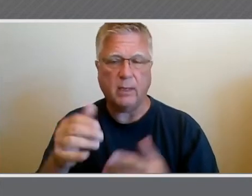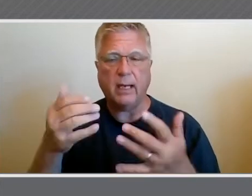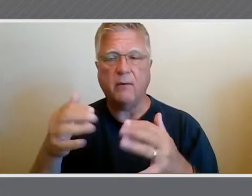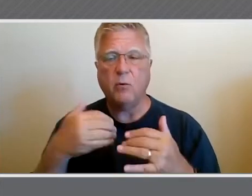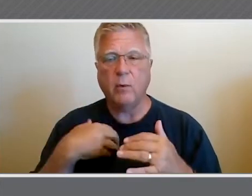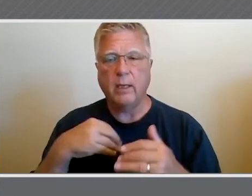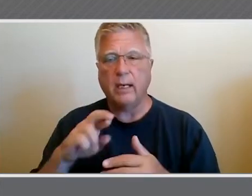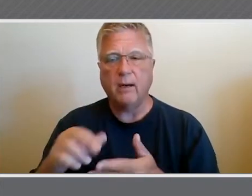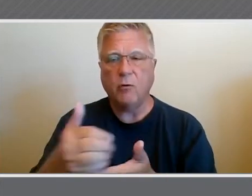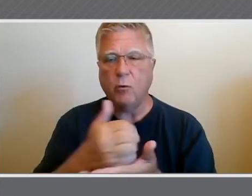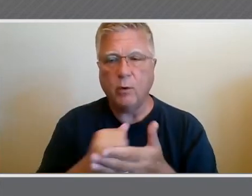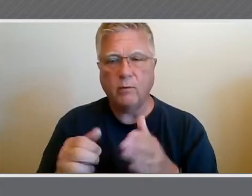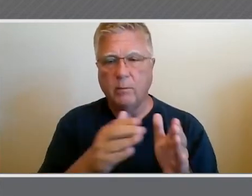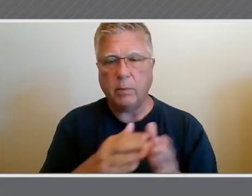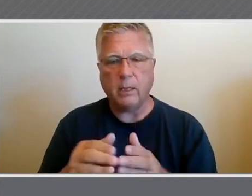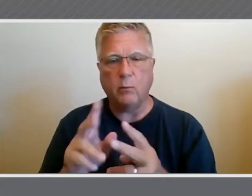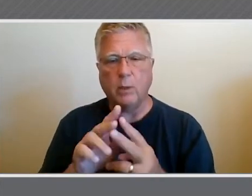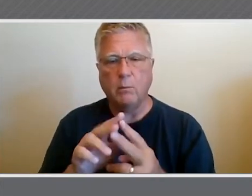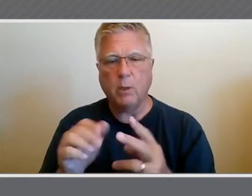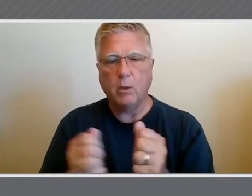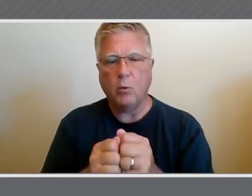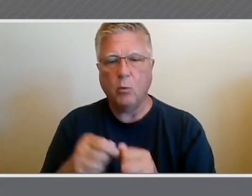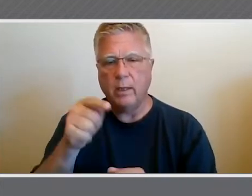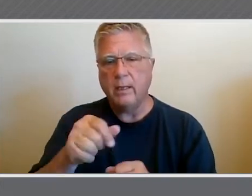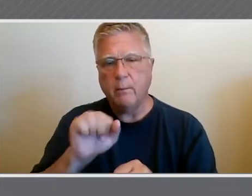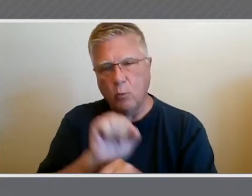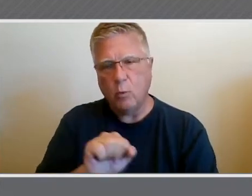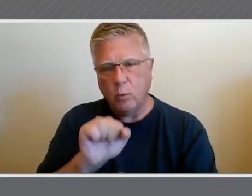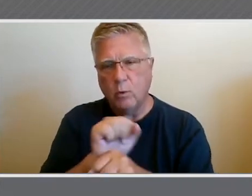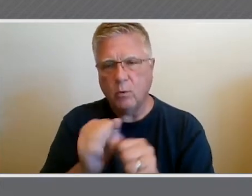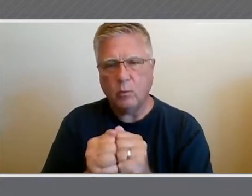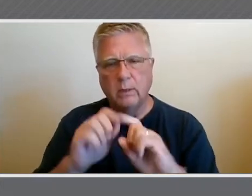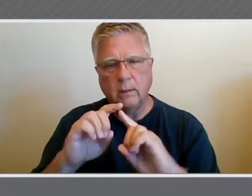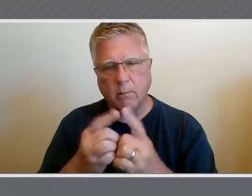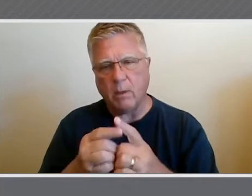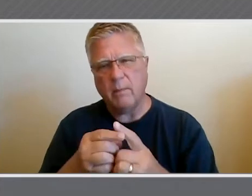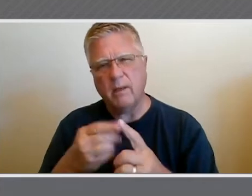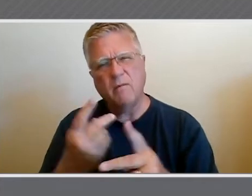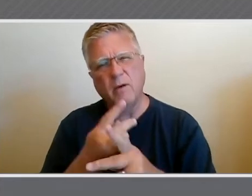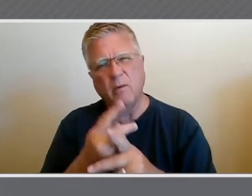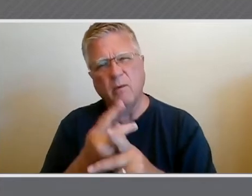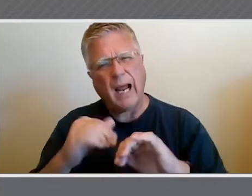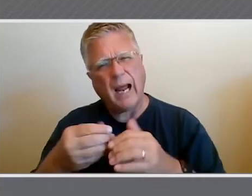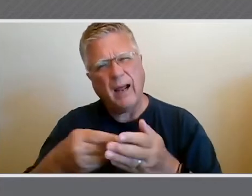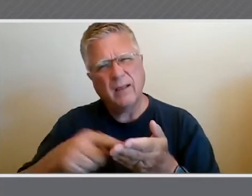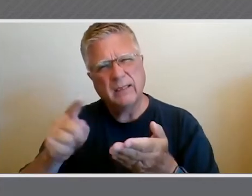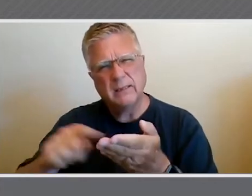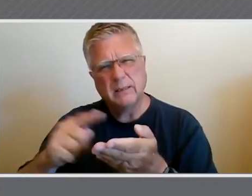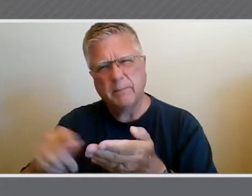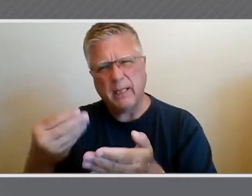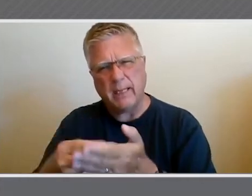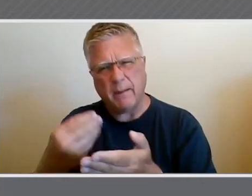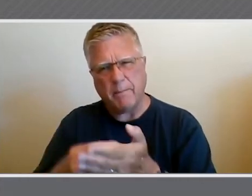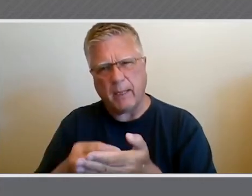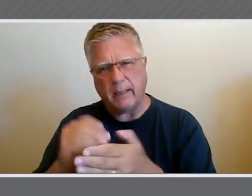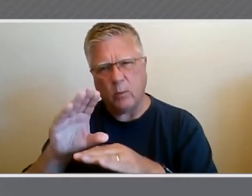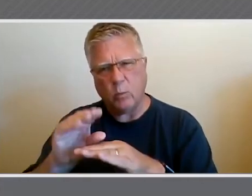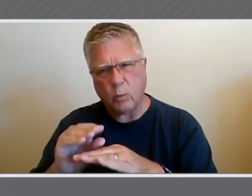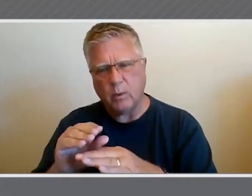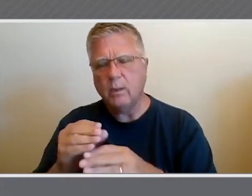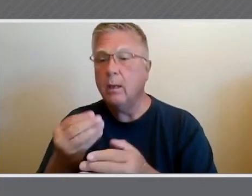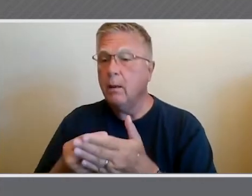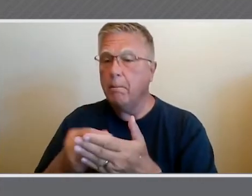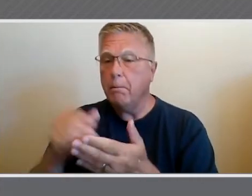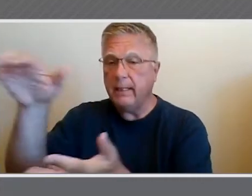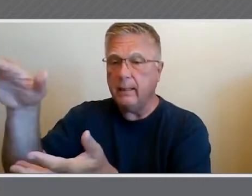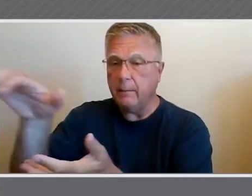plan, we partner with them to work with departments to figure out how to spend that money. So money comes in to